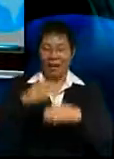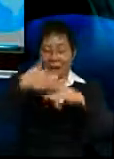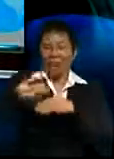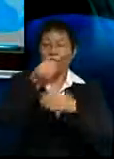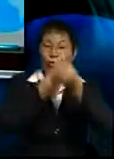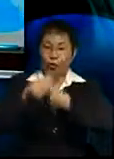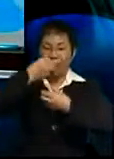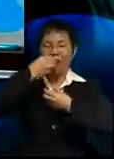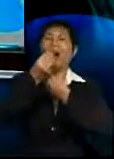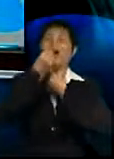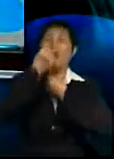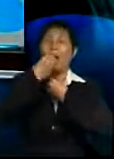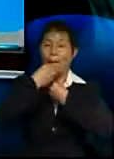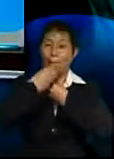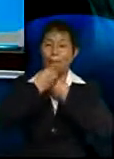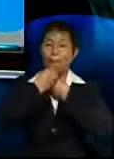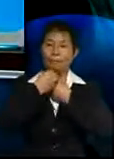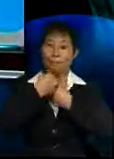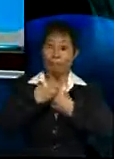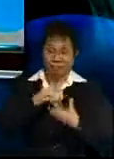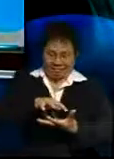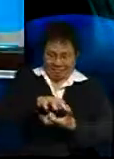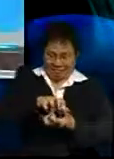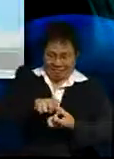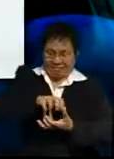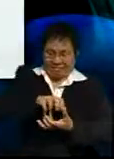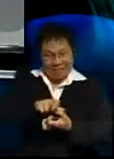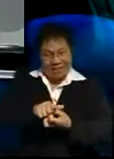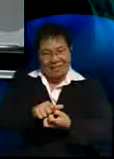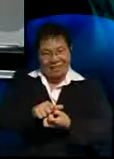After the food enters the mouth, digestion takes over.